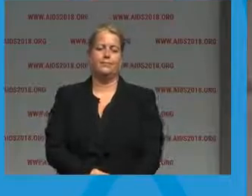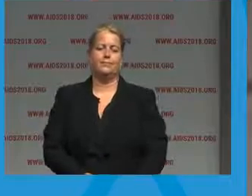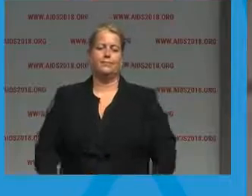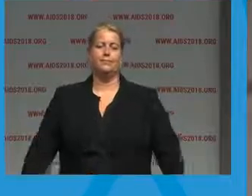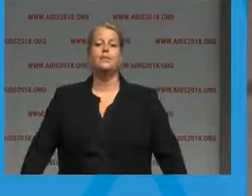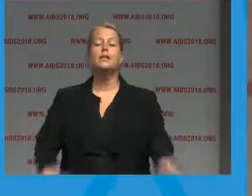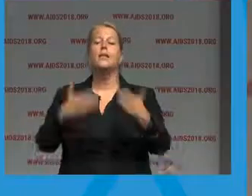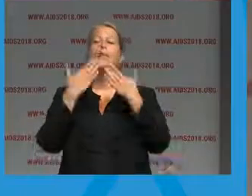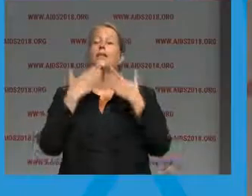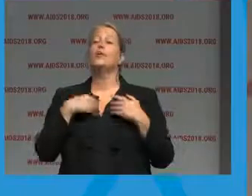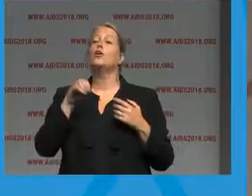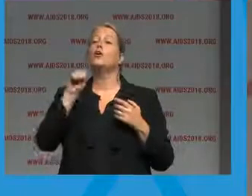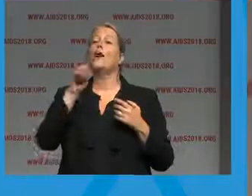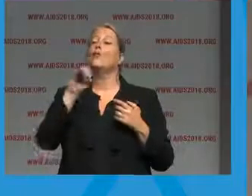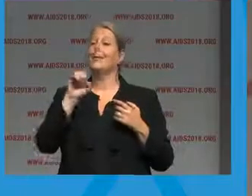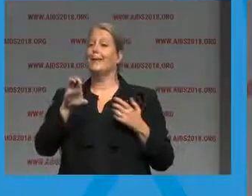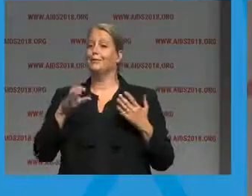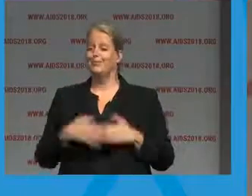Thank you, Eric.